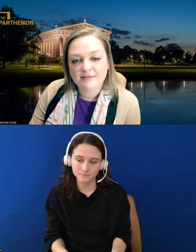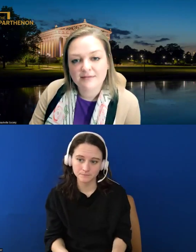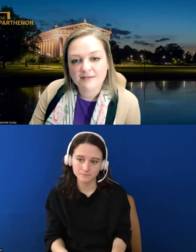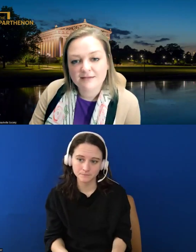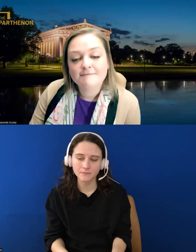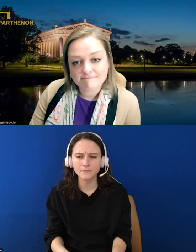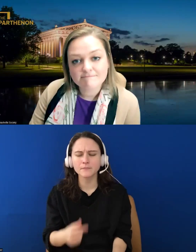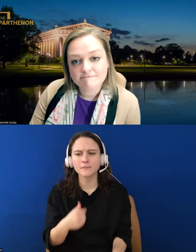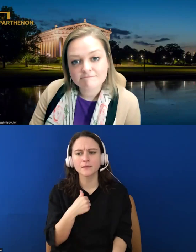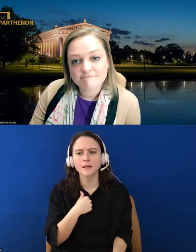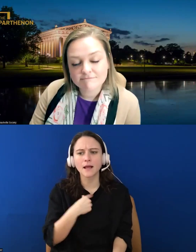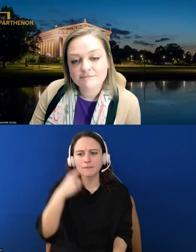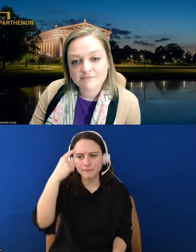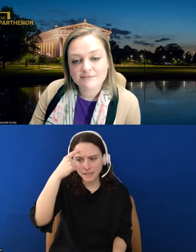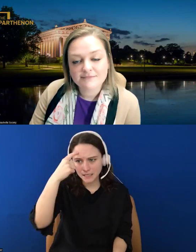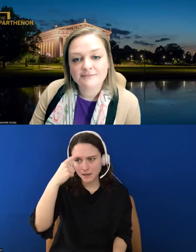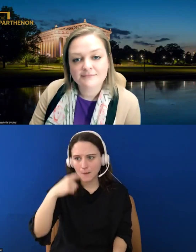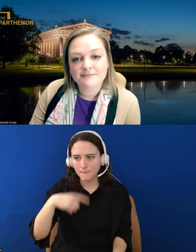I think